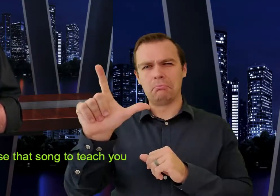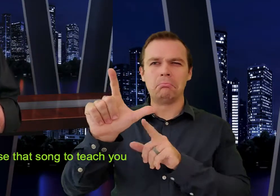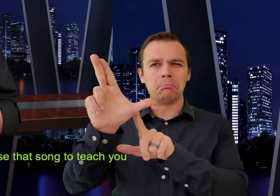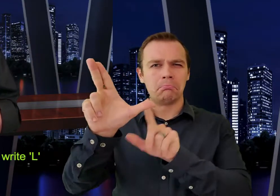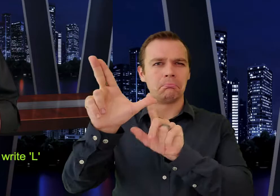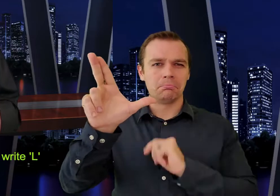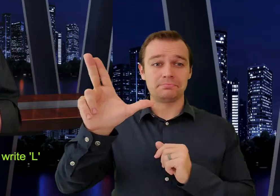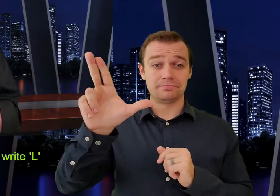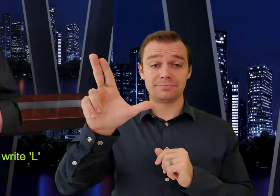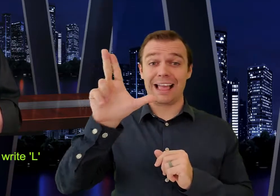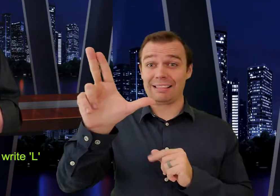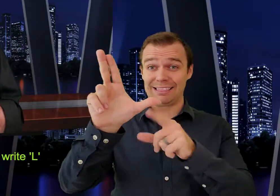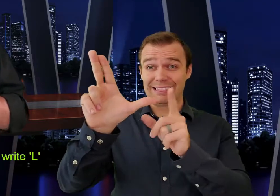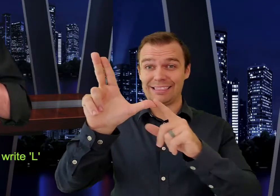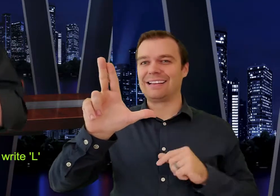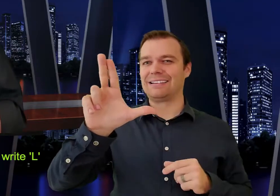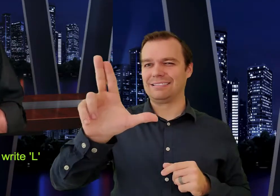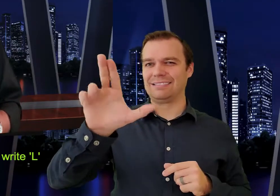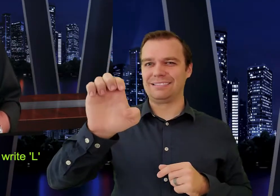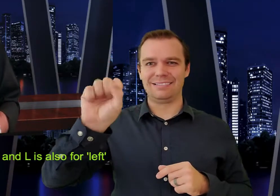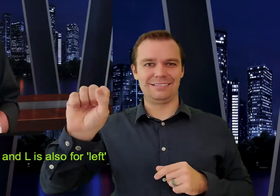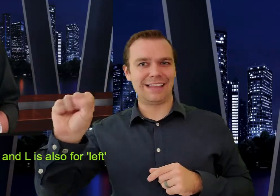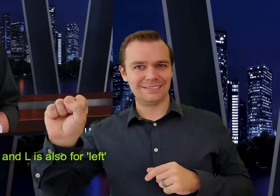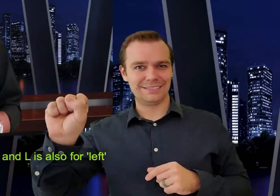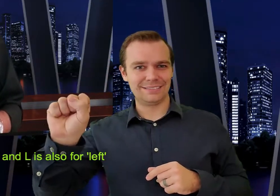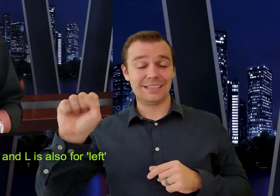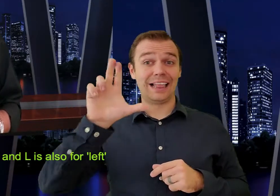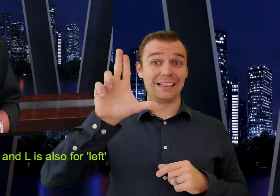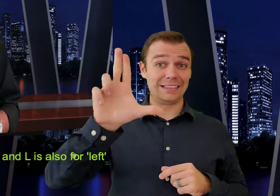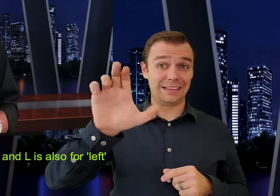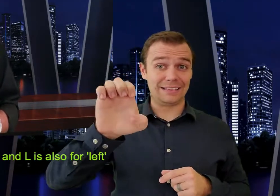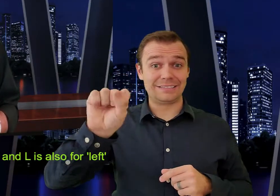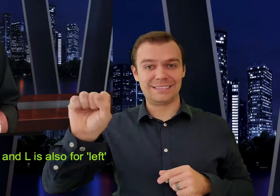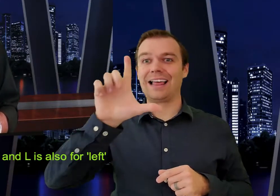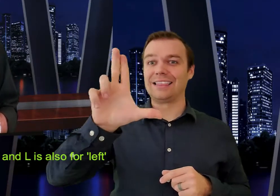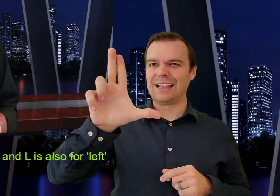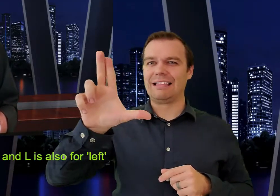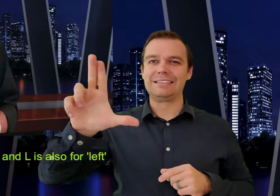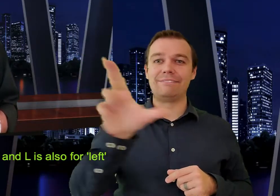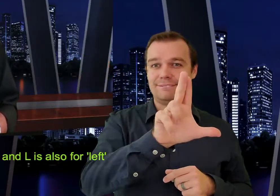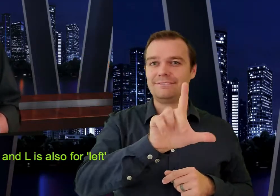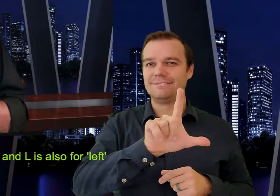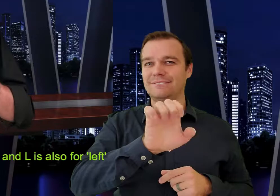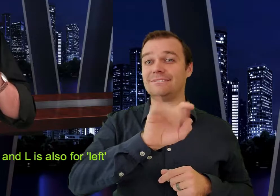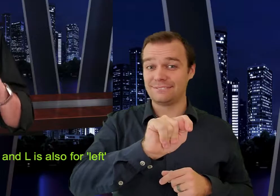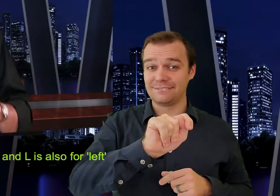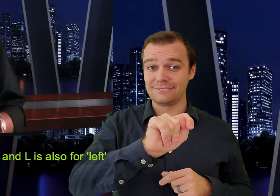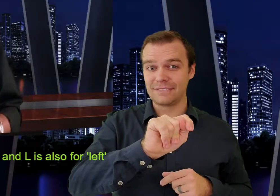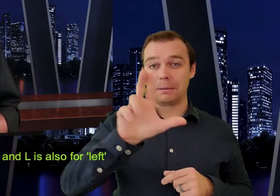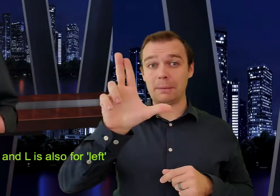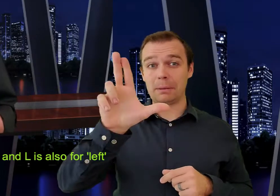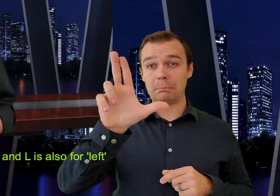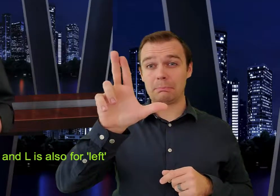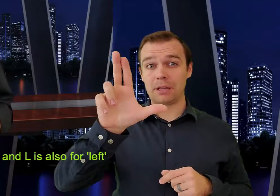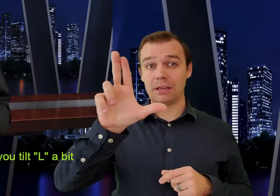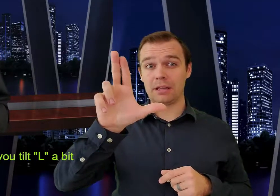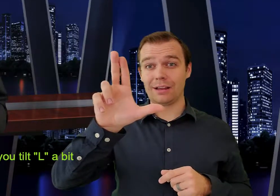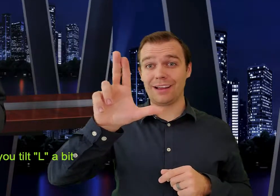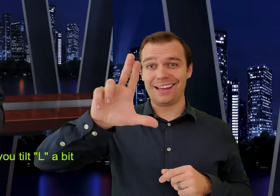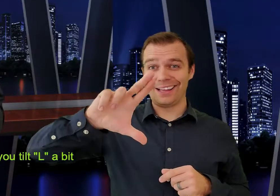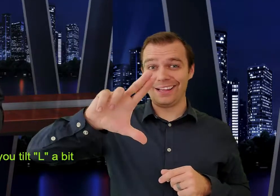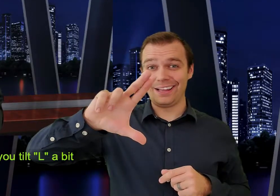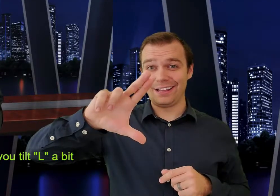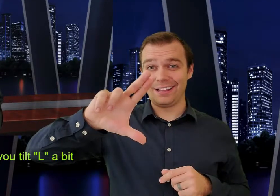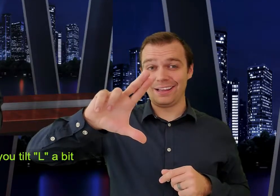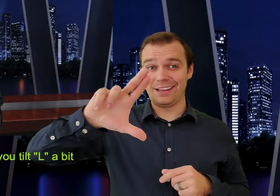Just write L. L is for less than and L is also for left. And when